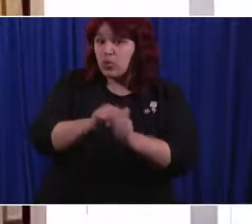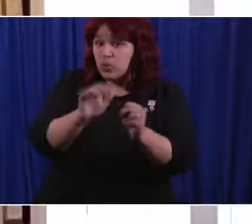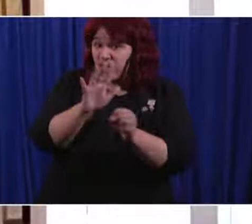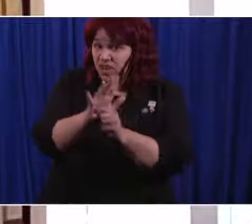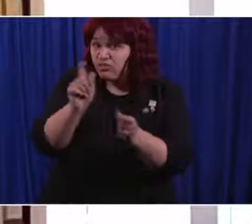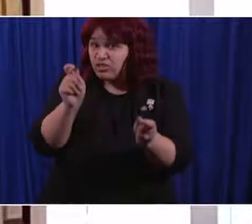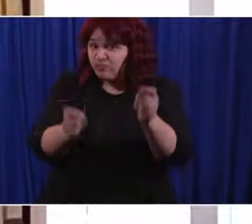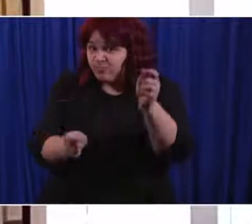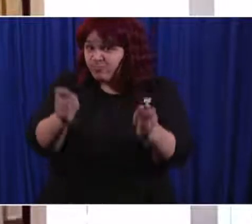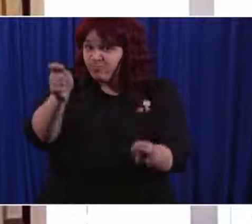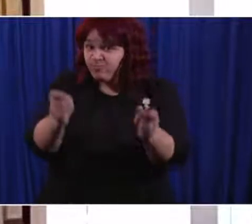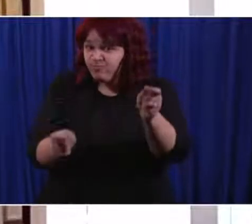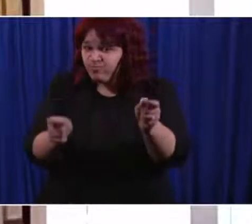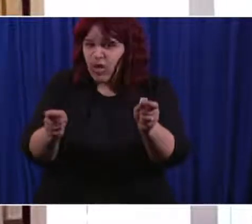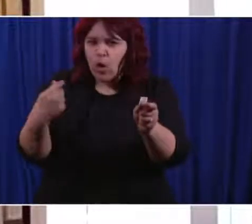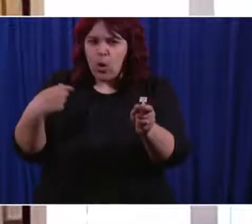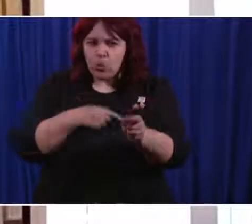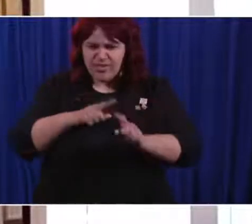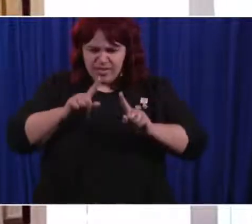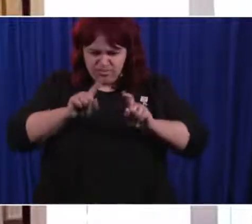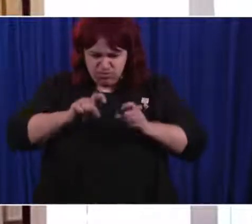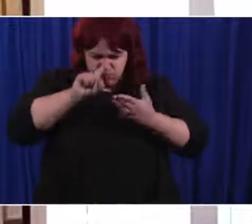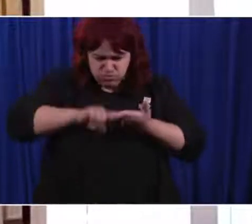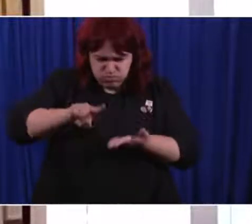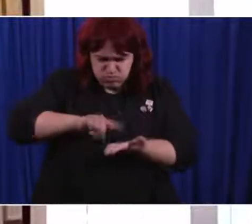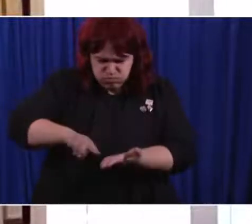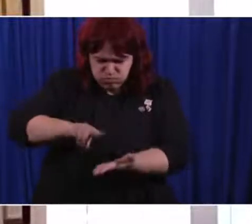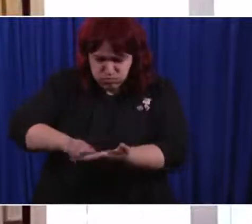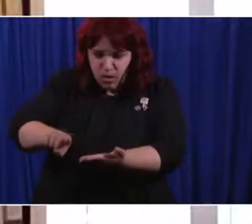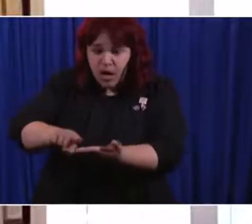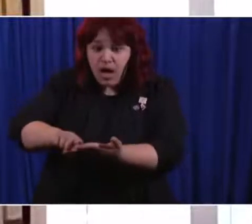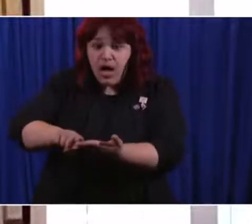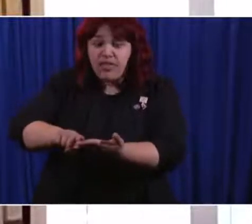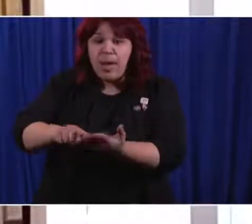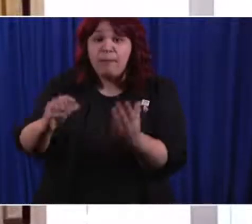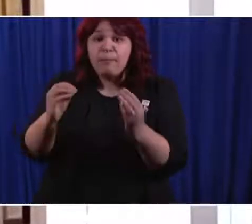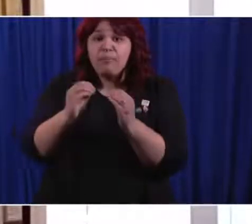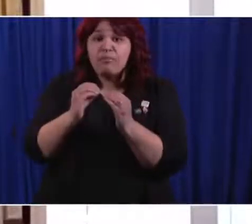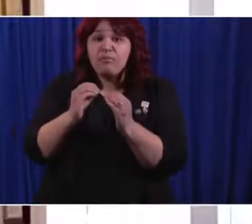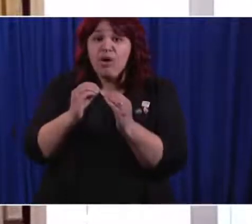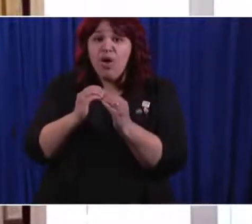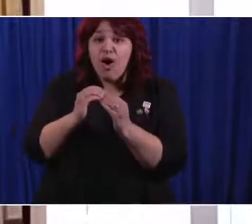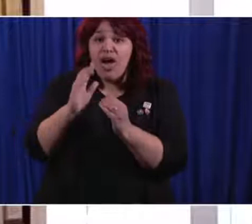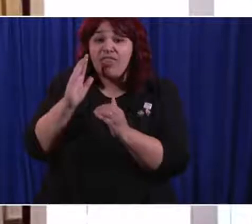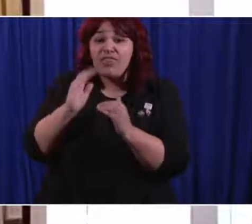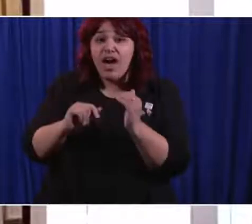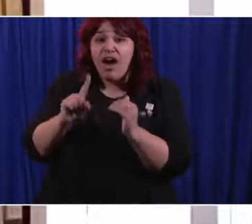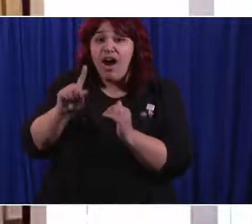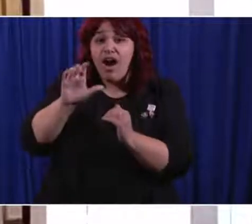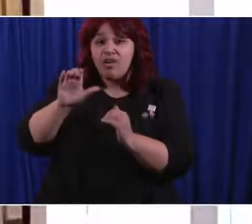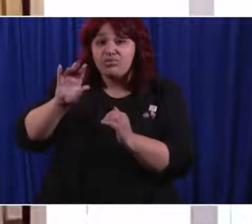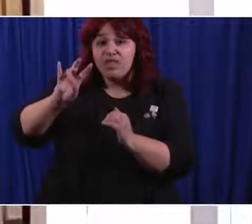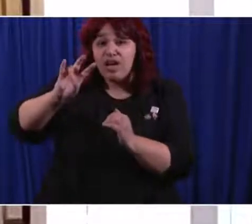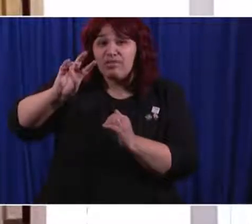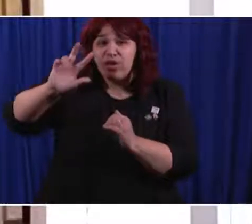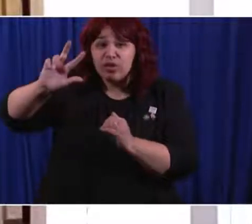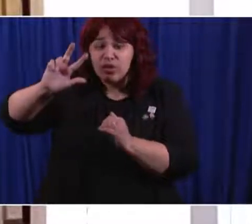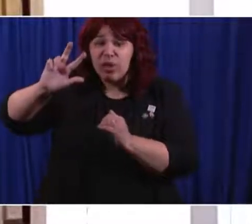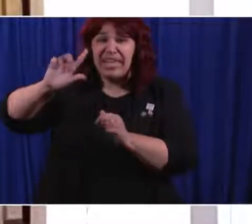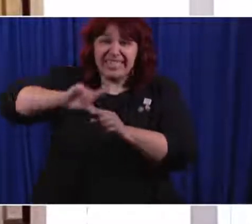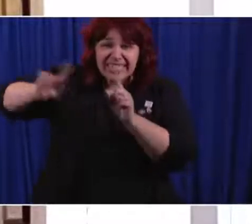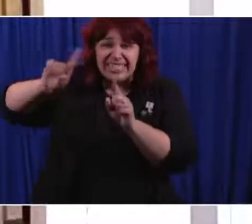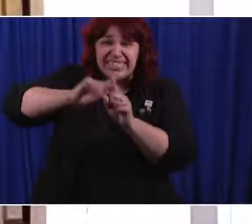least 173 variant cases, including some of the new California variants, B1427